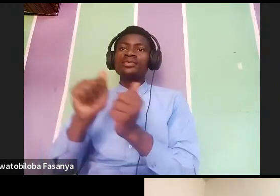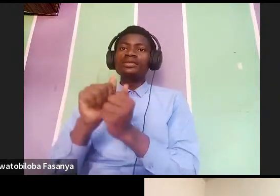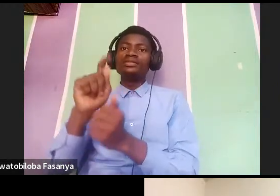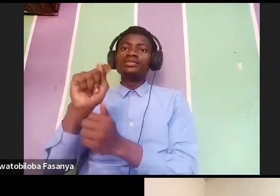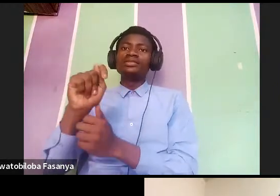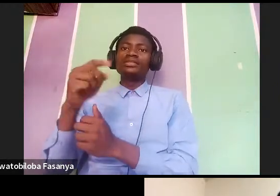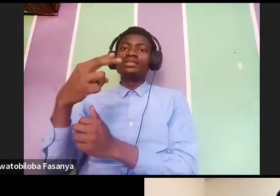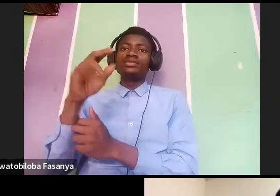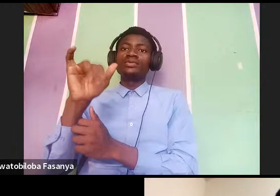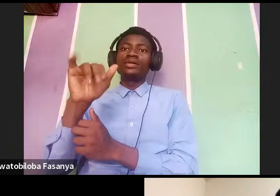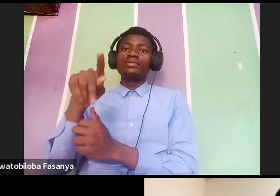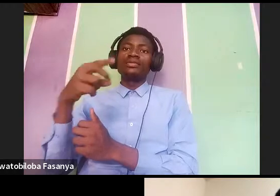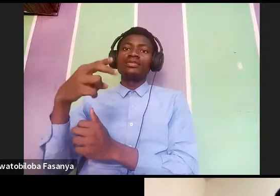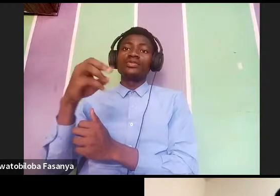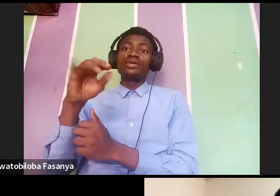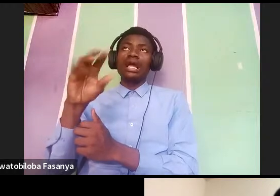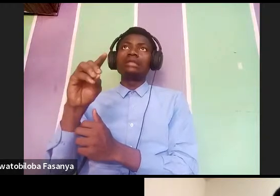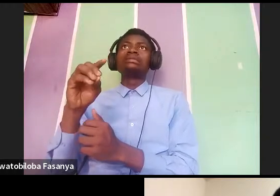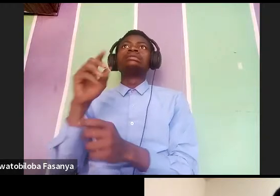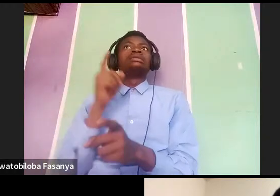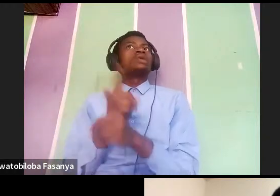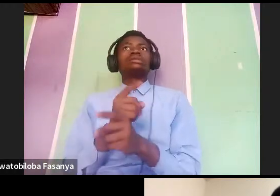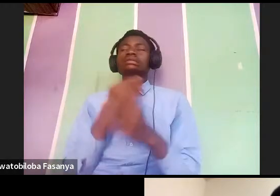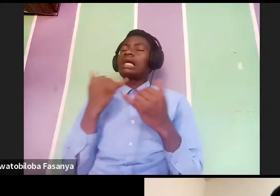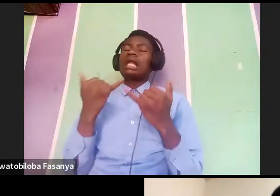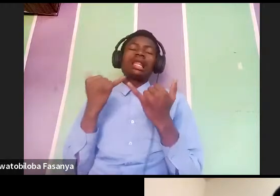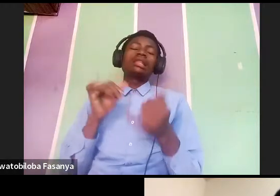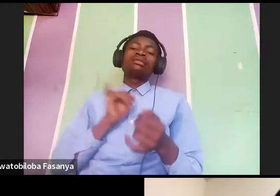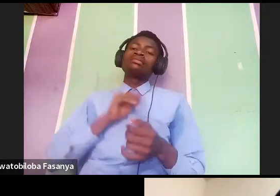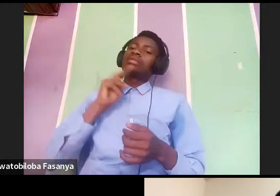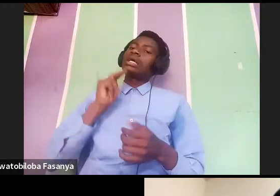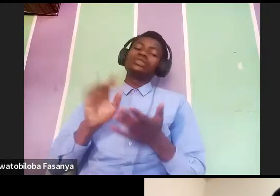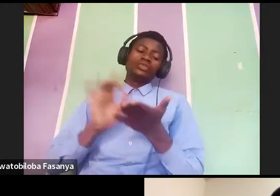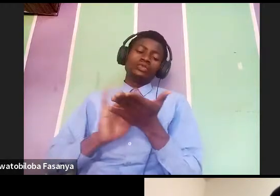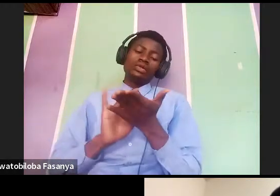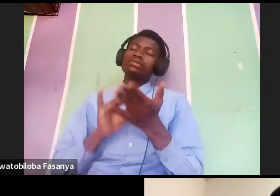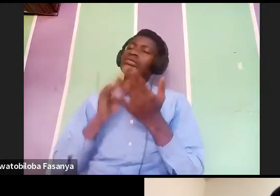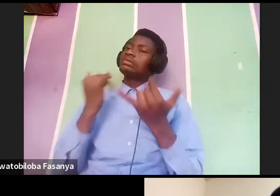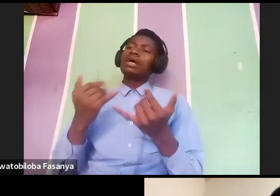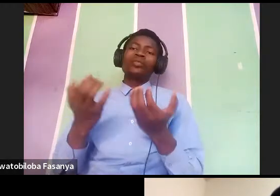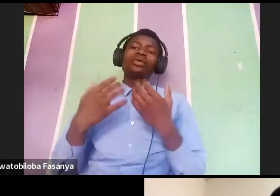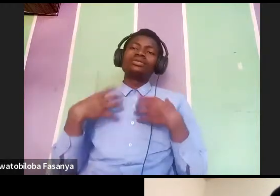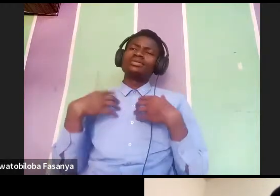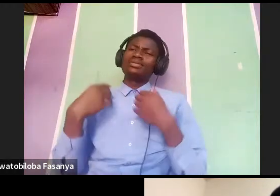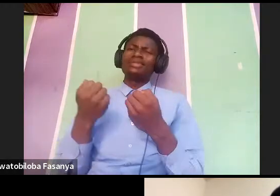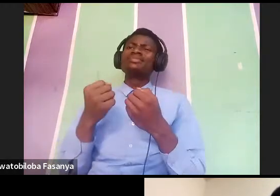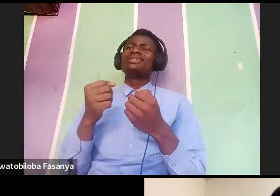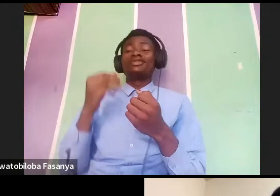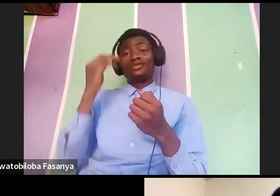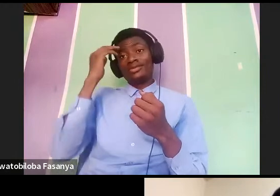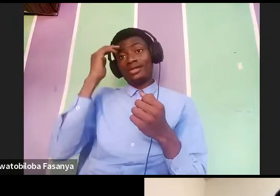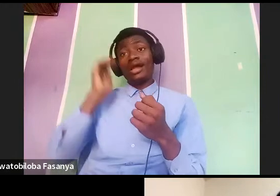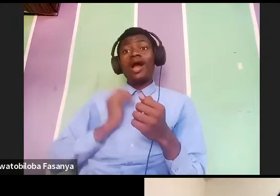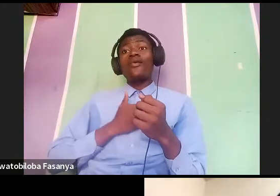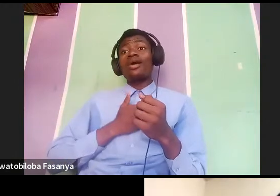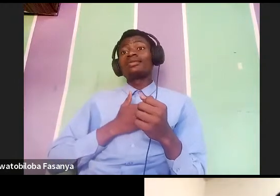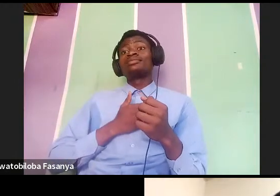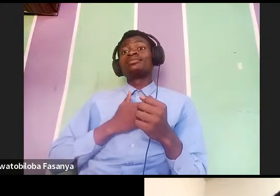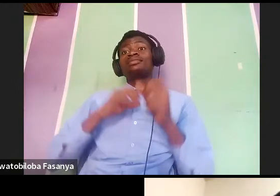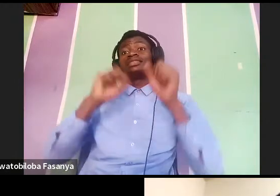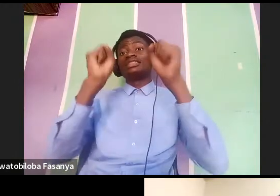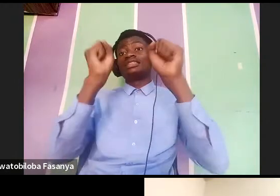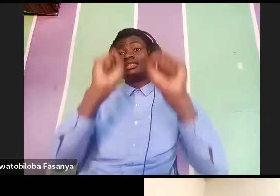have typhoid. So of course, the system is quite different. Okay, so I will want to ask one particular question, and